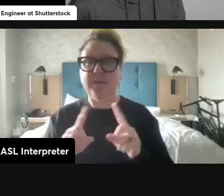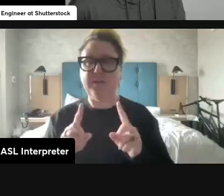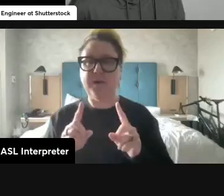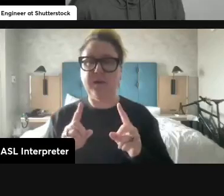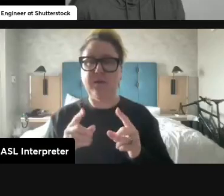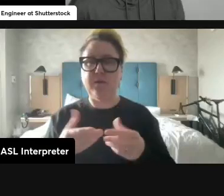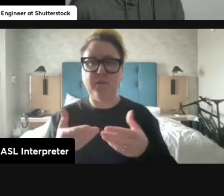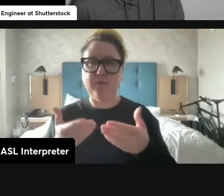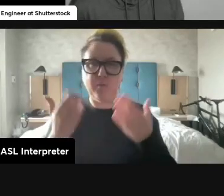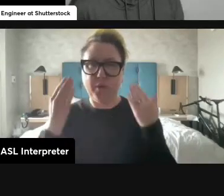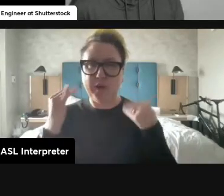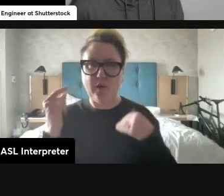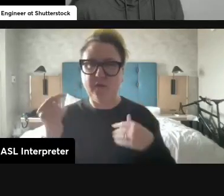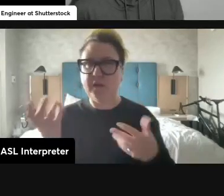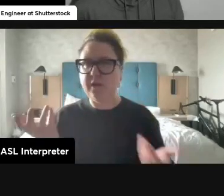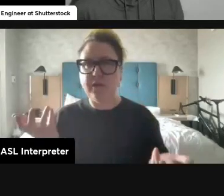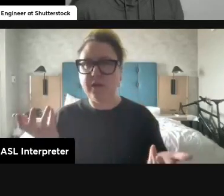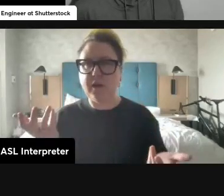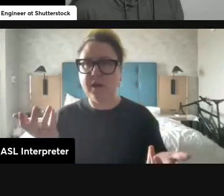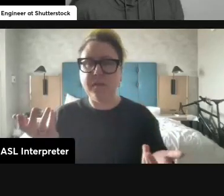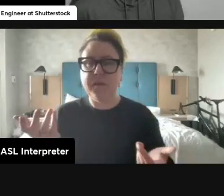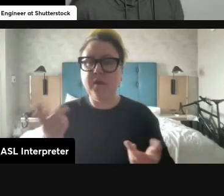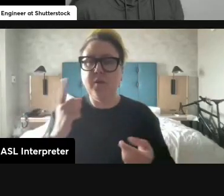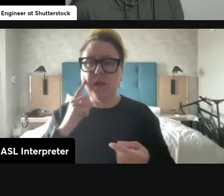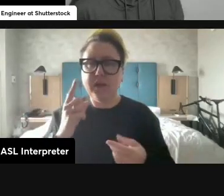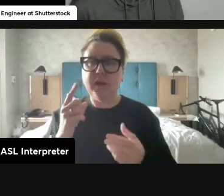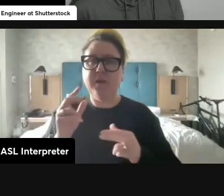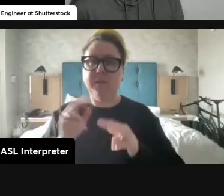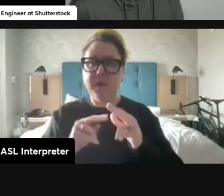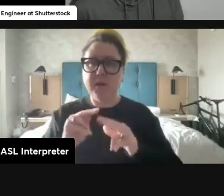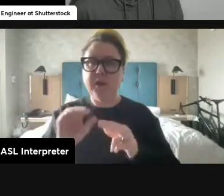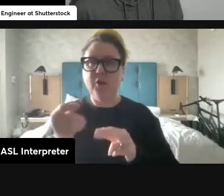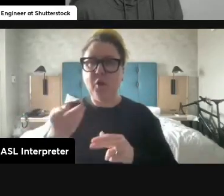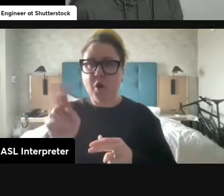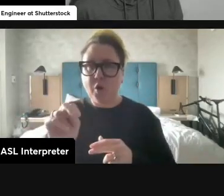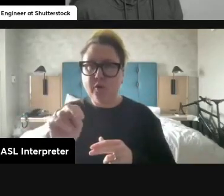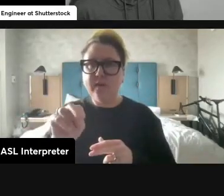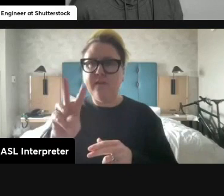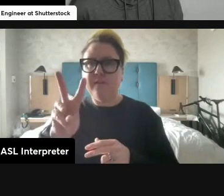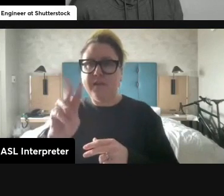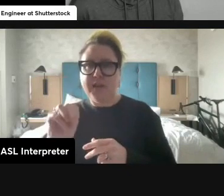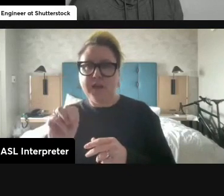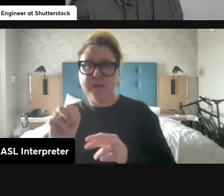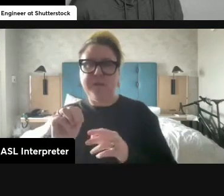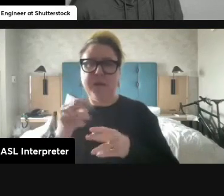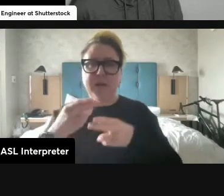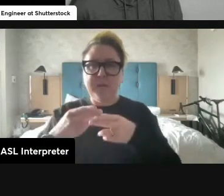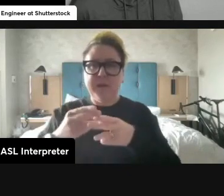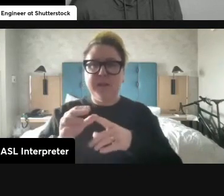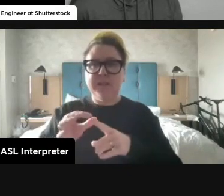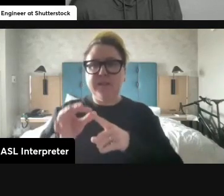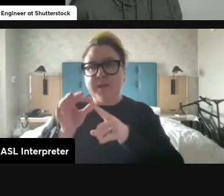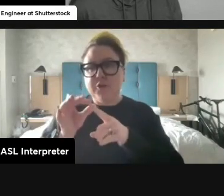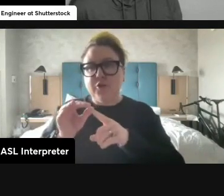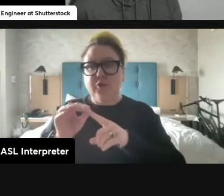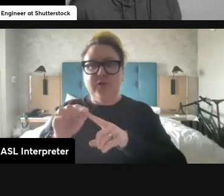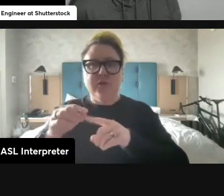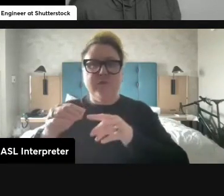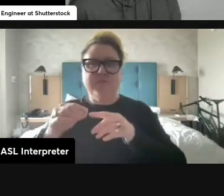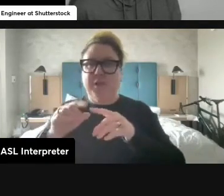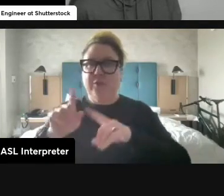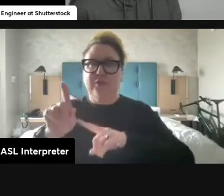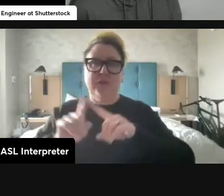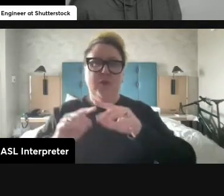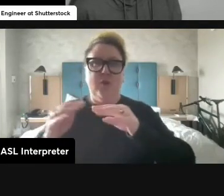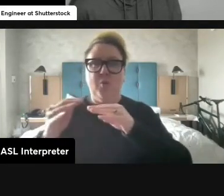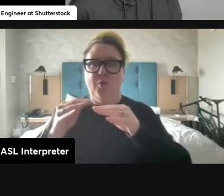it. We all used to think, building our own VM and naming it special Star Wars names was great. Then eventually they all became GUIDs when